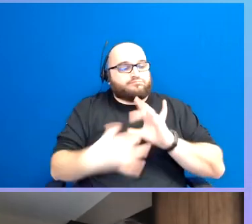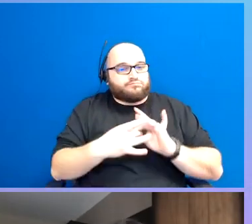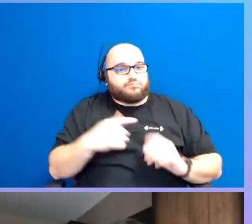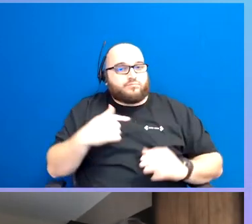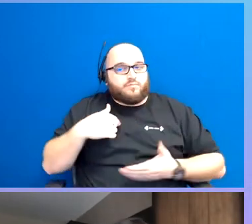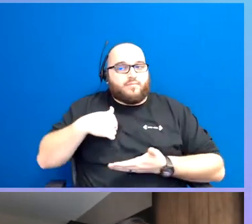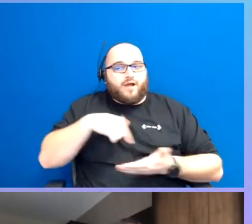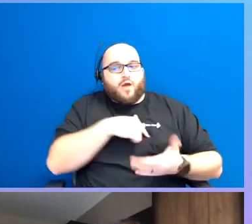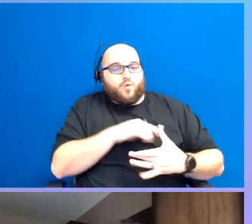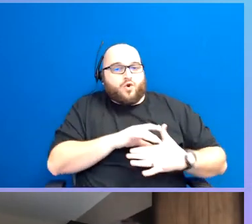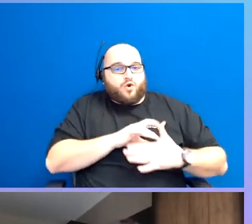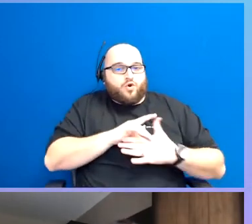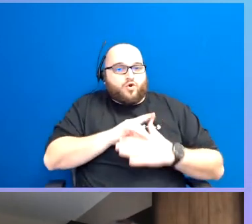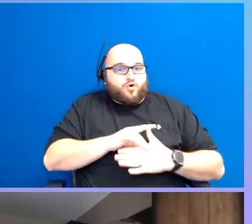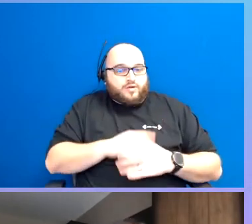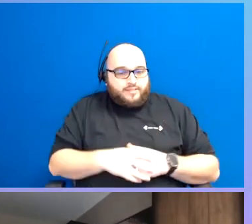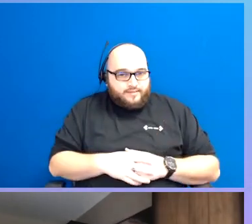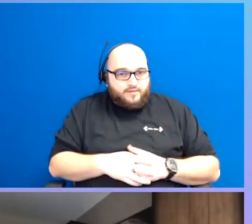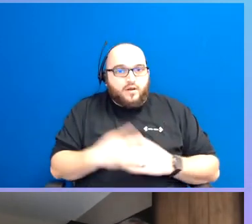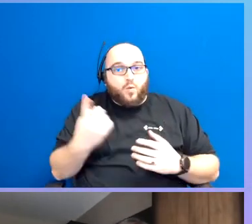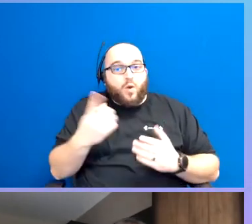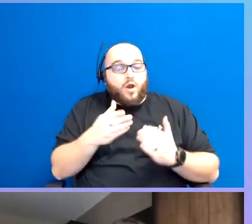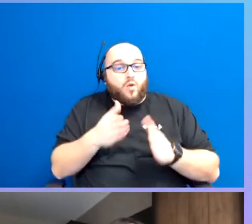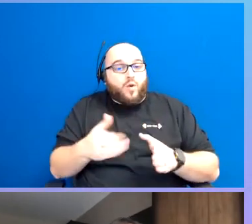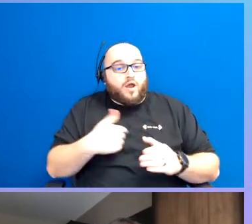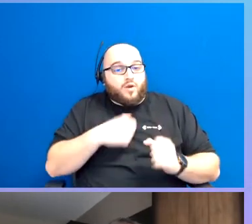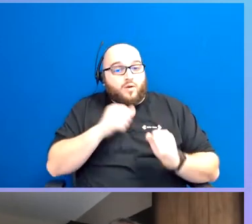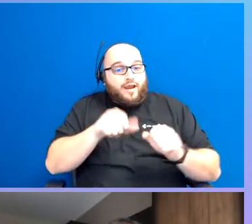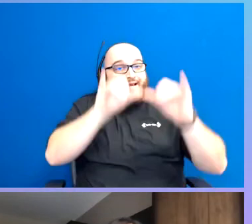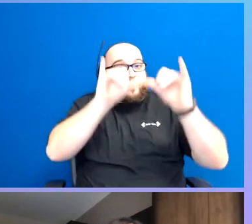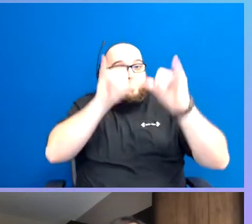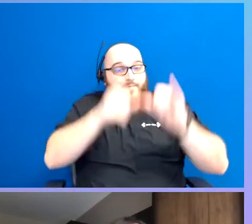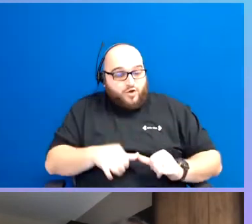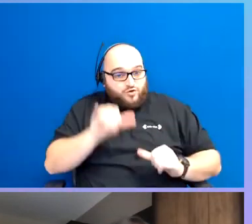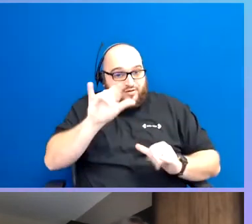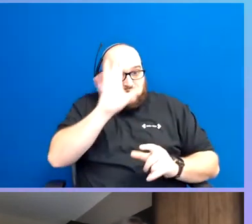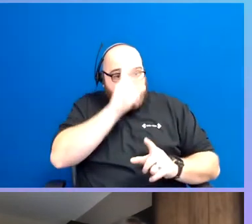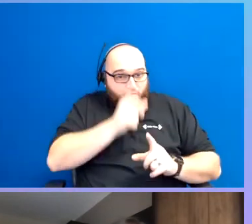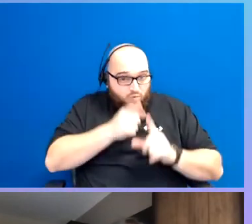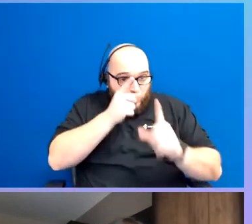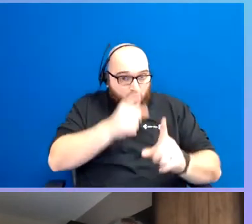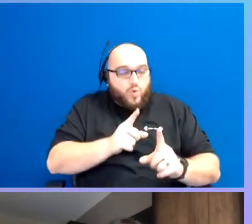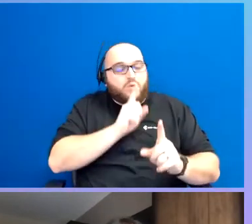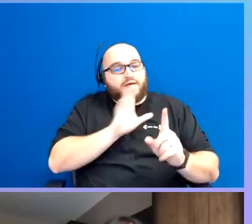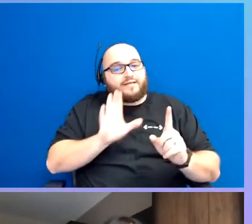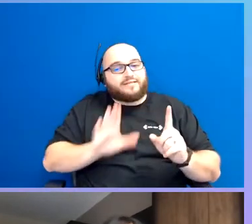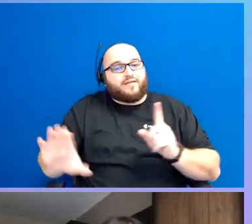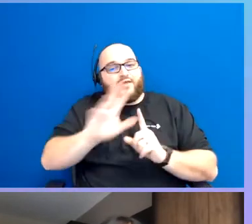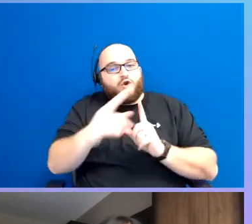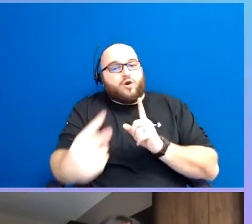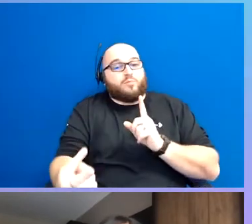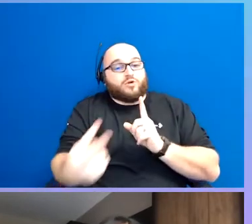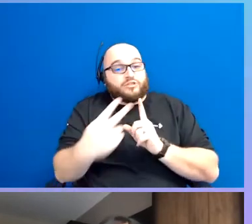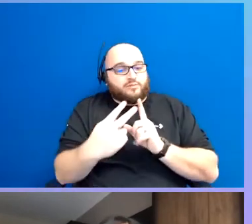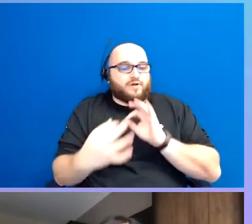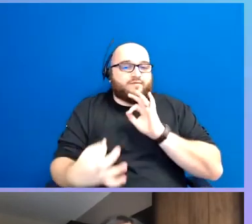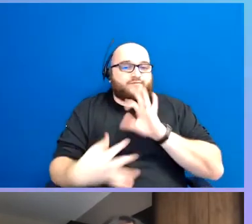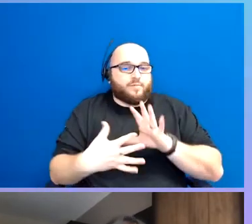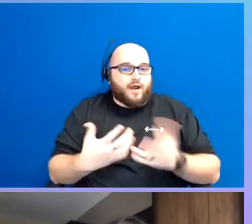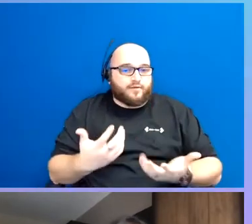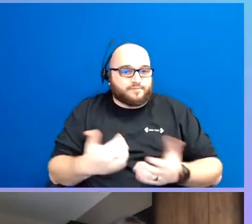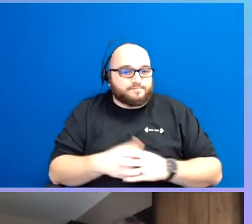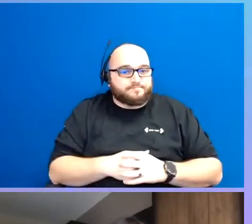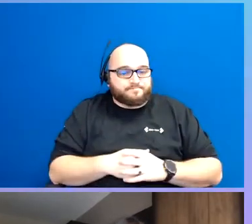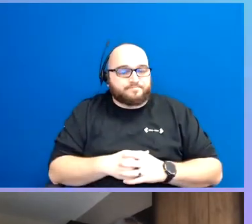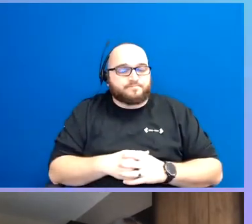going to measure whether we're reaching this goal is getting customer perception feedback.